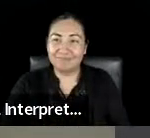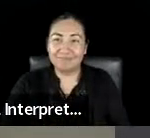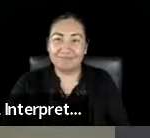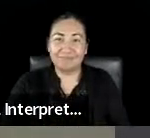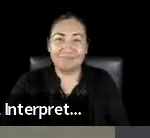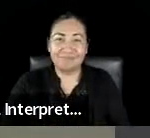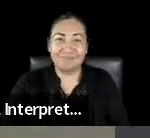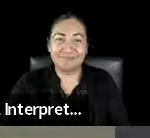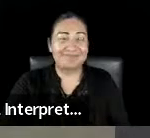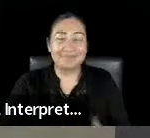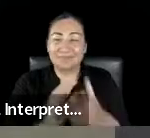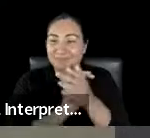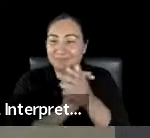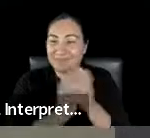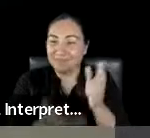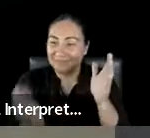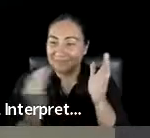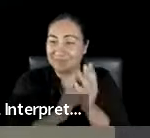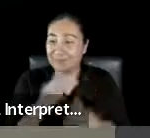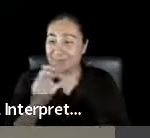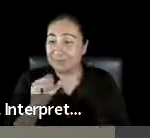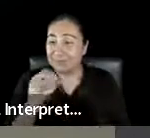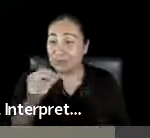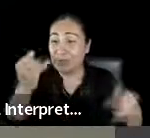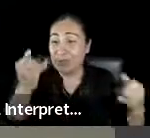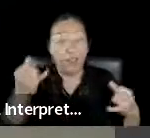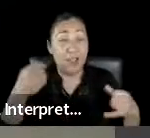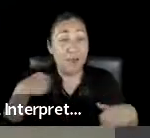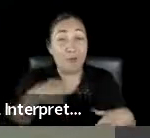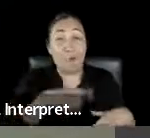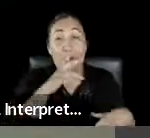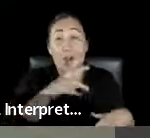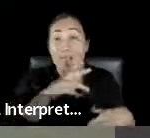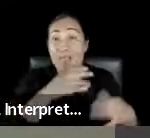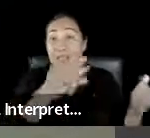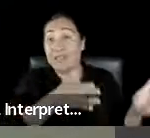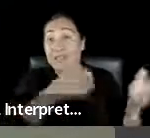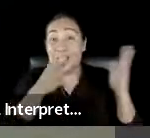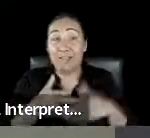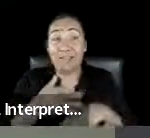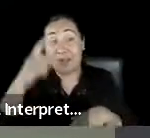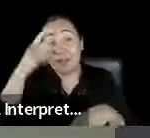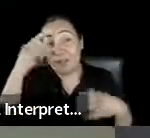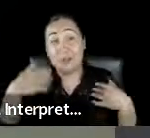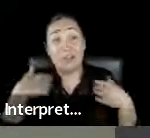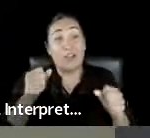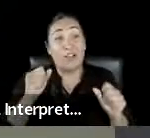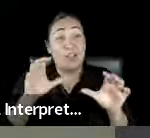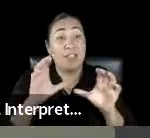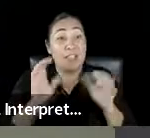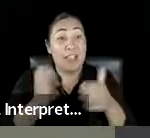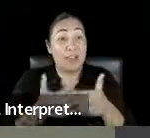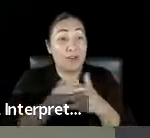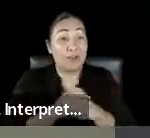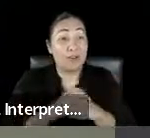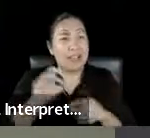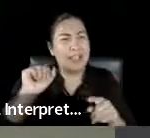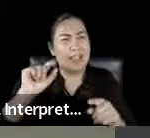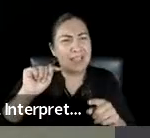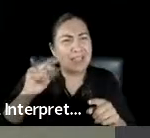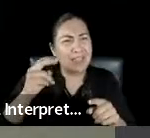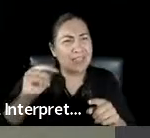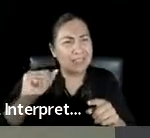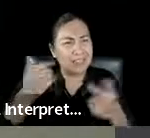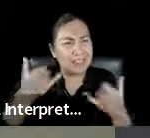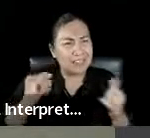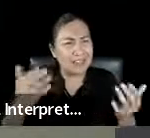again. So with that, we're going to go ahead and jump right into our mental health category. But Athena's still here, so I feel like I should